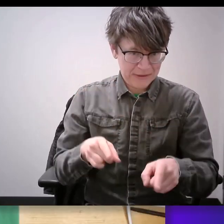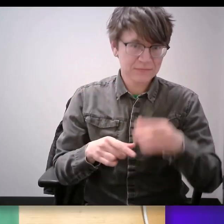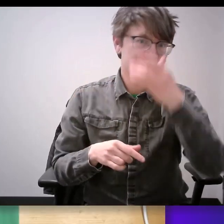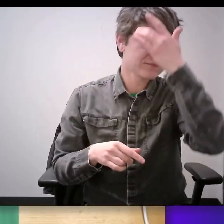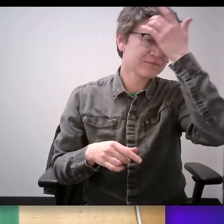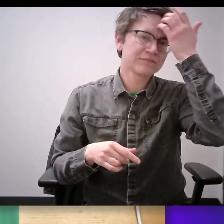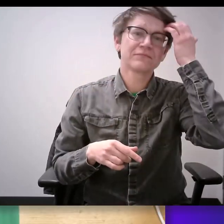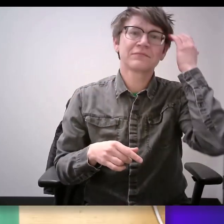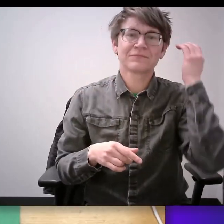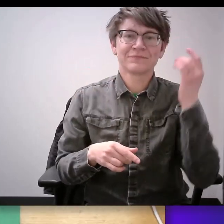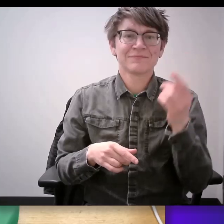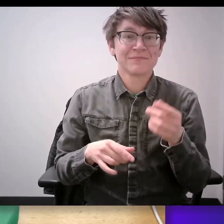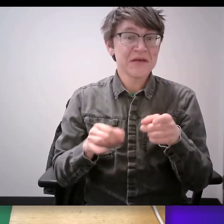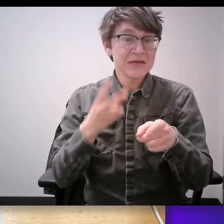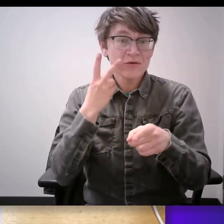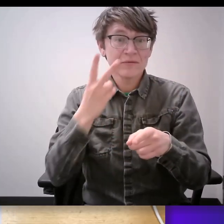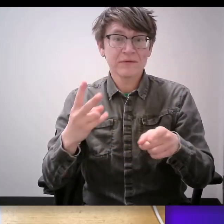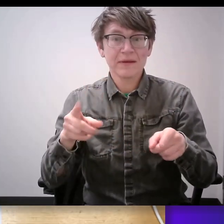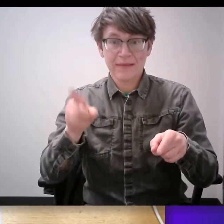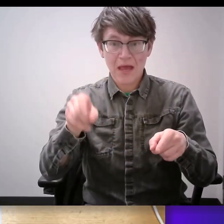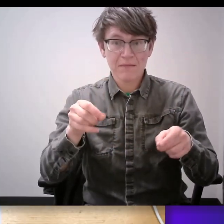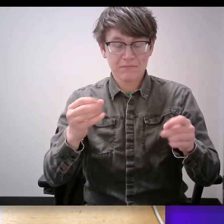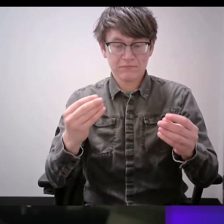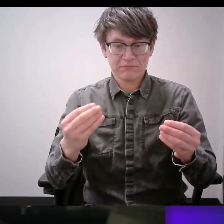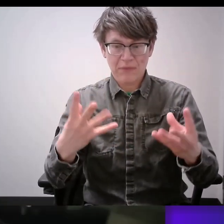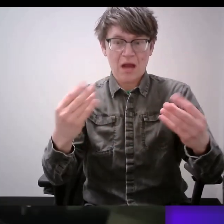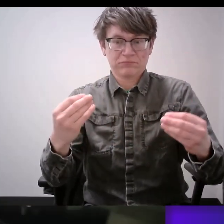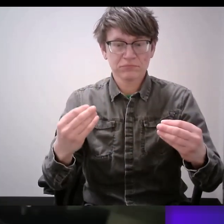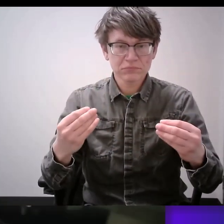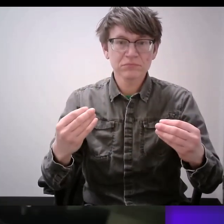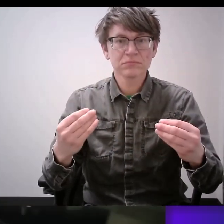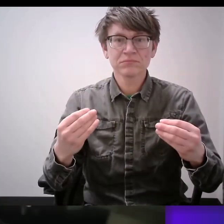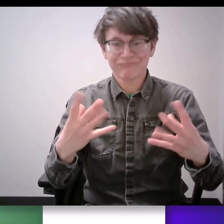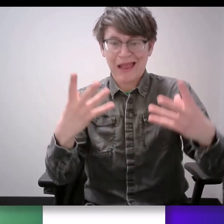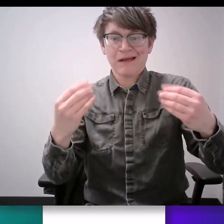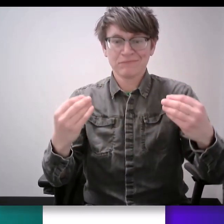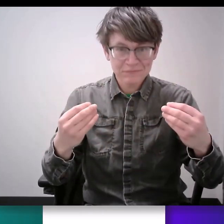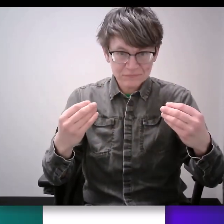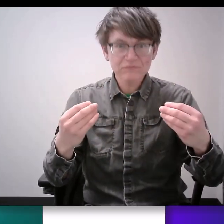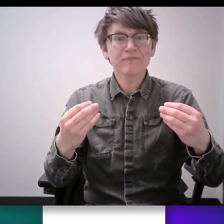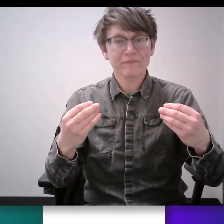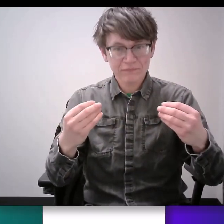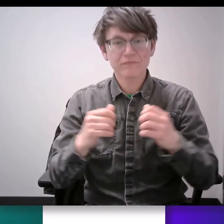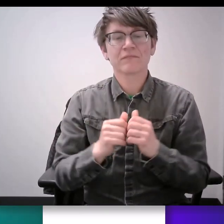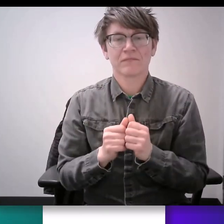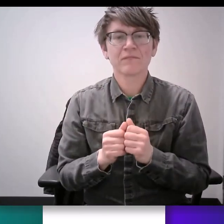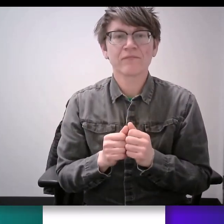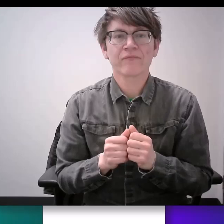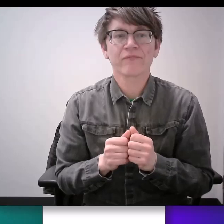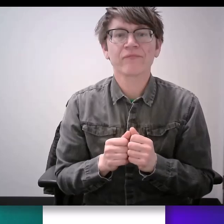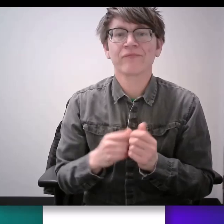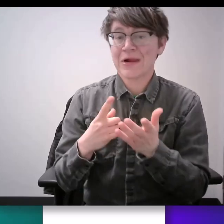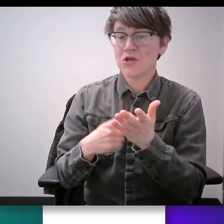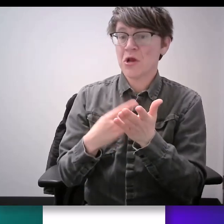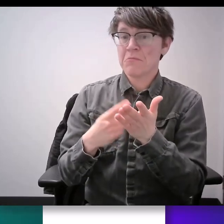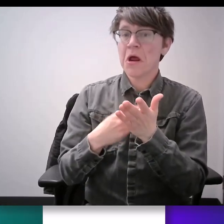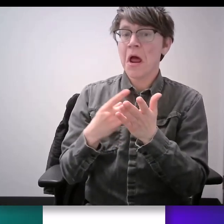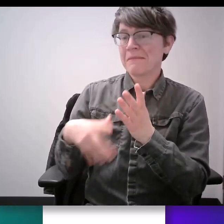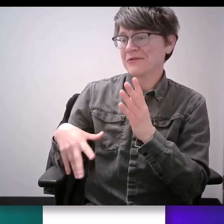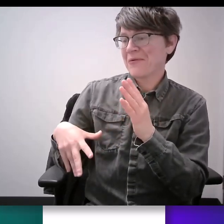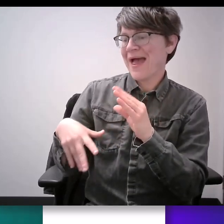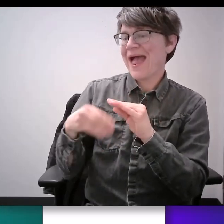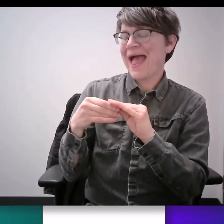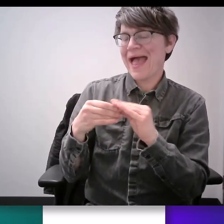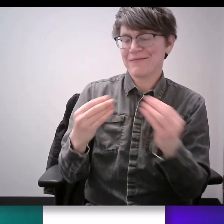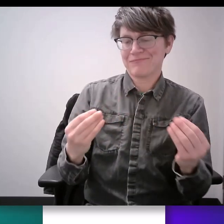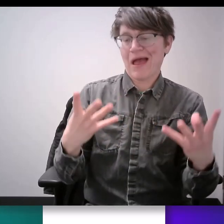realized sometimes that flicker is a thing. Yeah, if you go on and you find After Effects templates for stop motion, they add flicker to them to